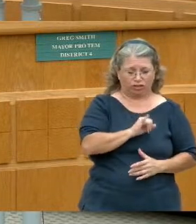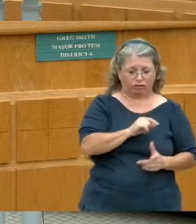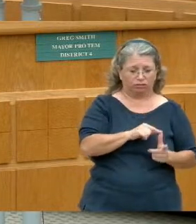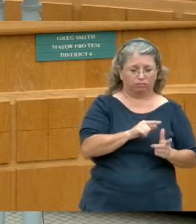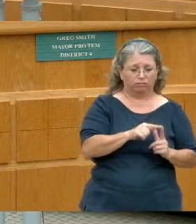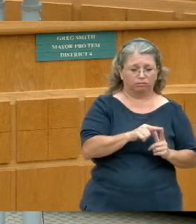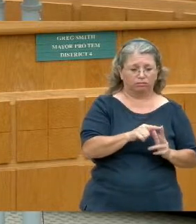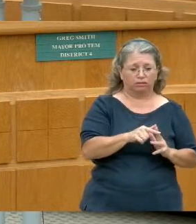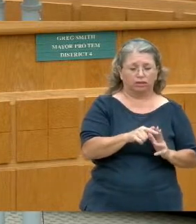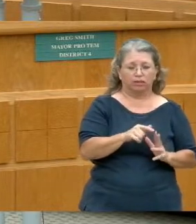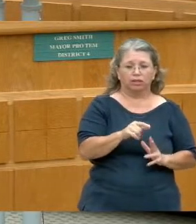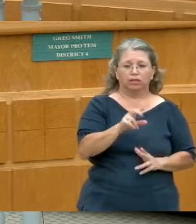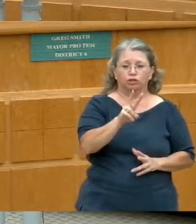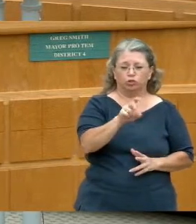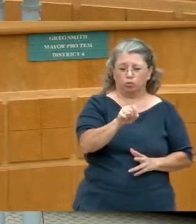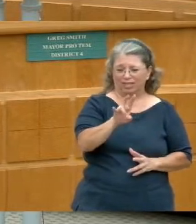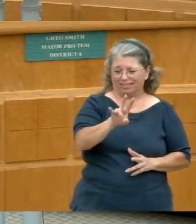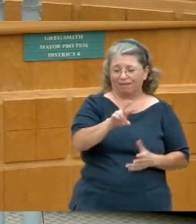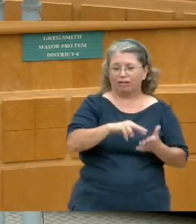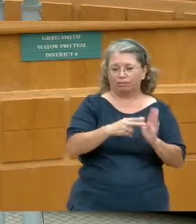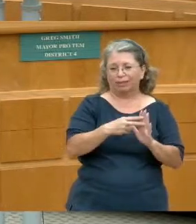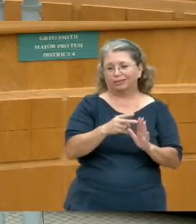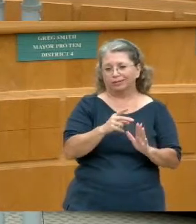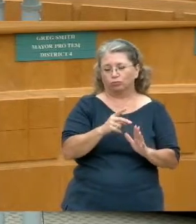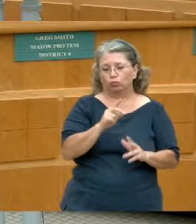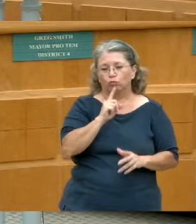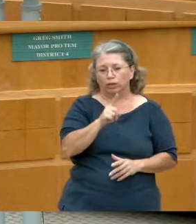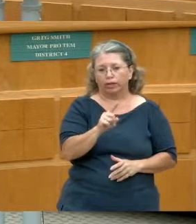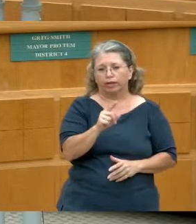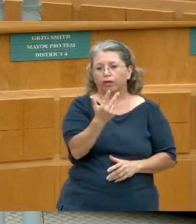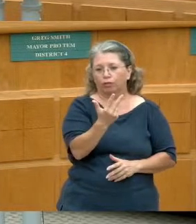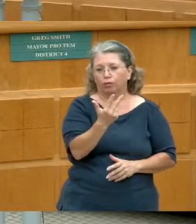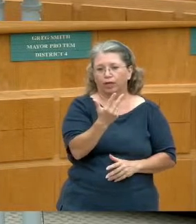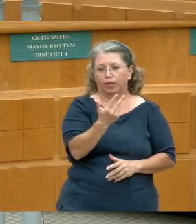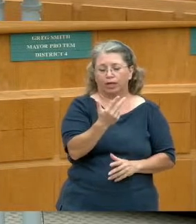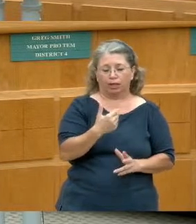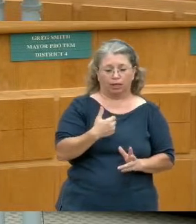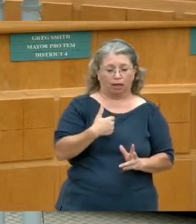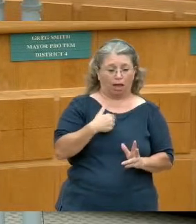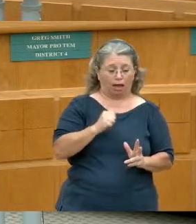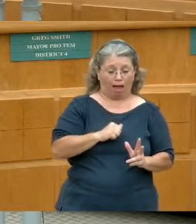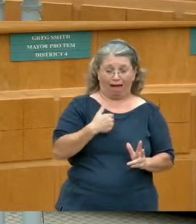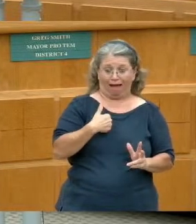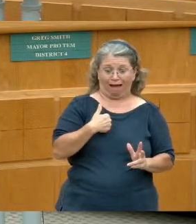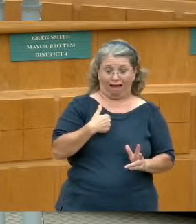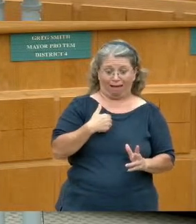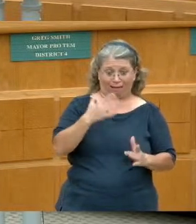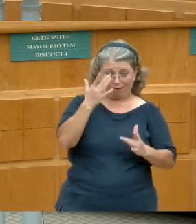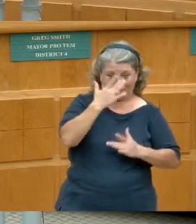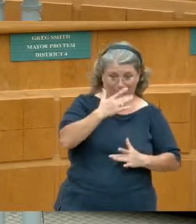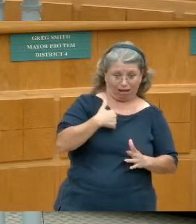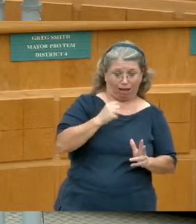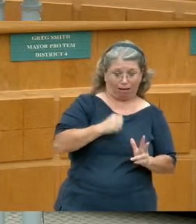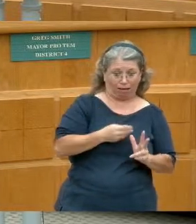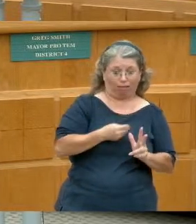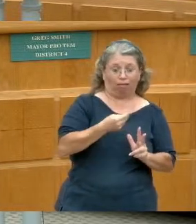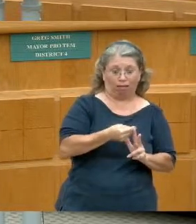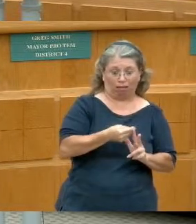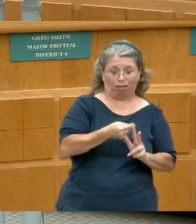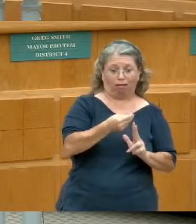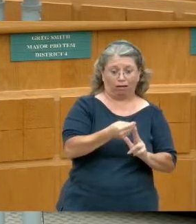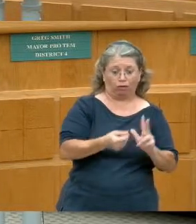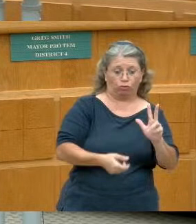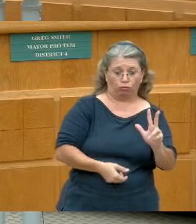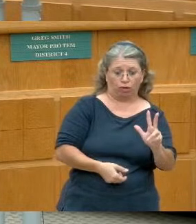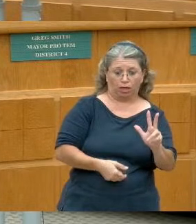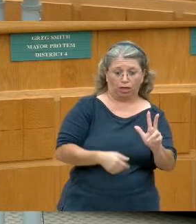additional people get infected from 1, and then from 3, after 2 weeks, 7 additional people get infected.